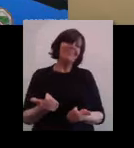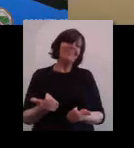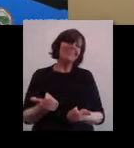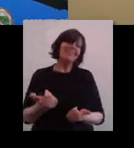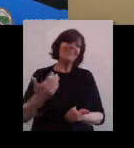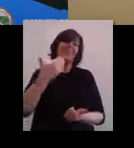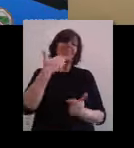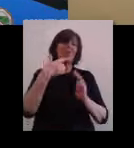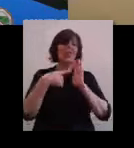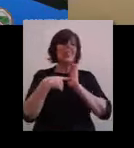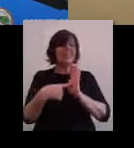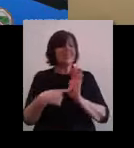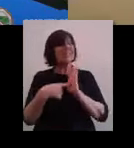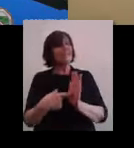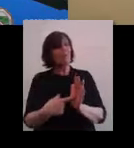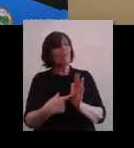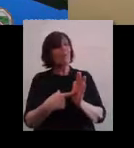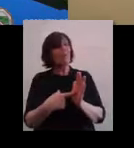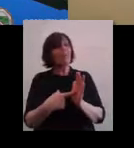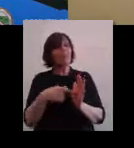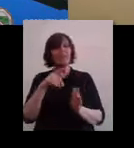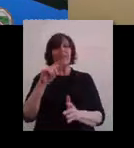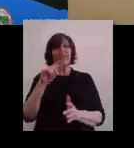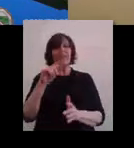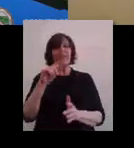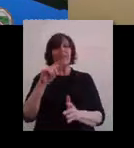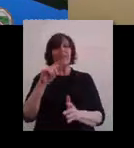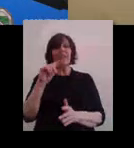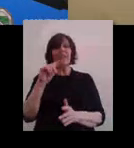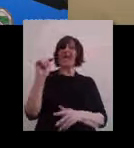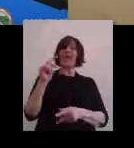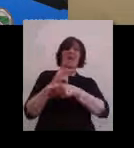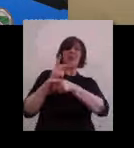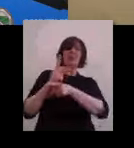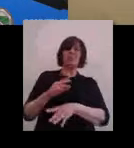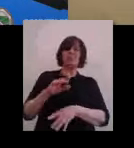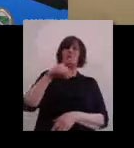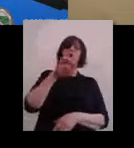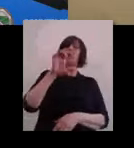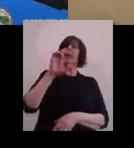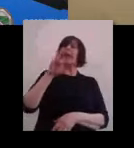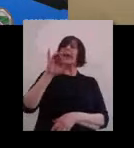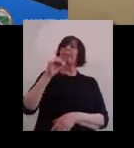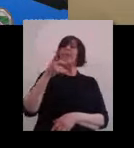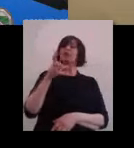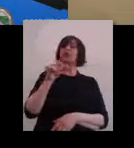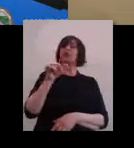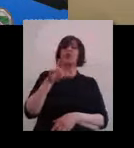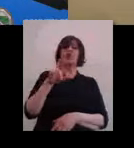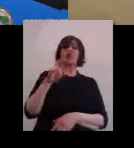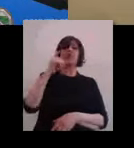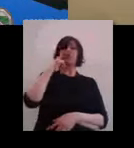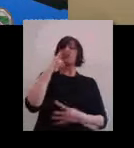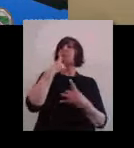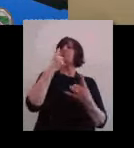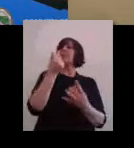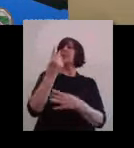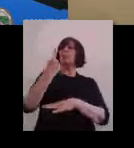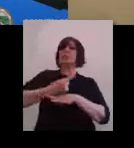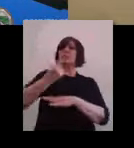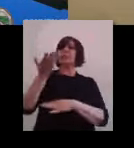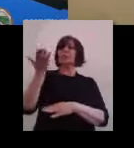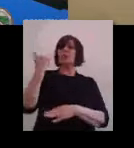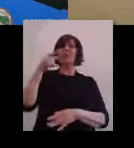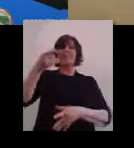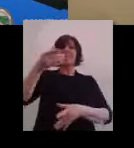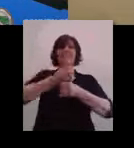is Tonawanda Supervisor Joe Eminger, who just announced a couple days ago that he has COVID-19 after coming